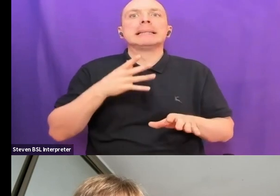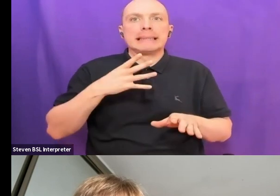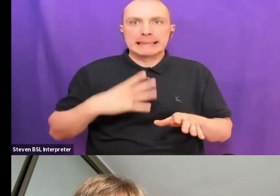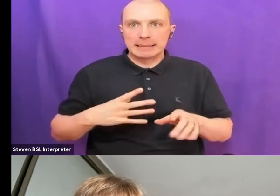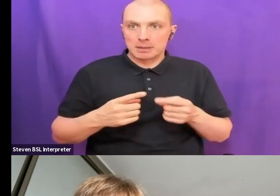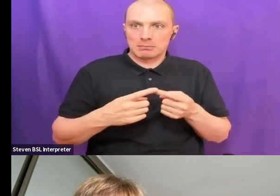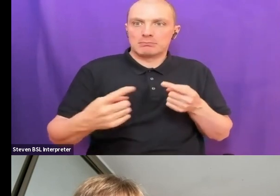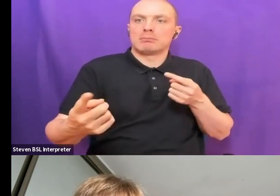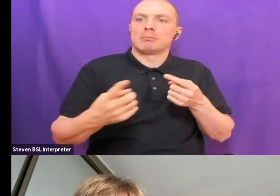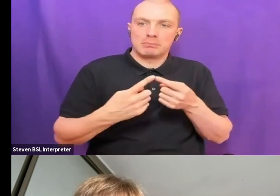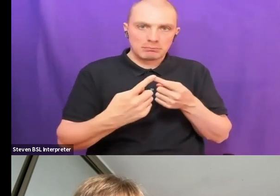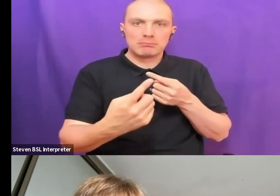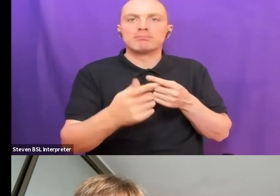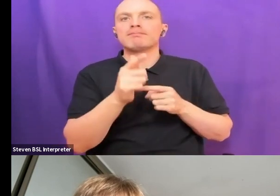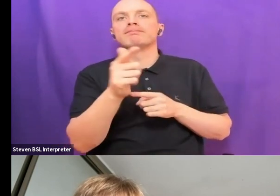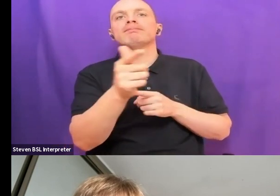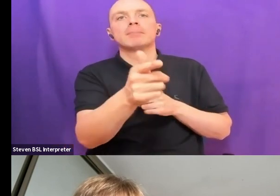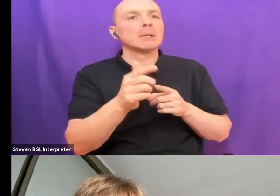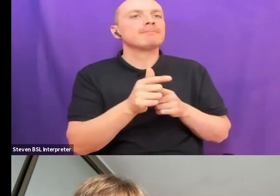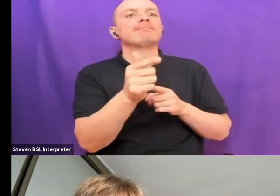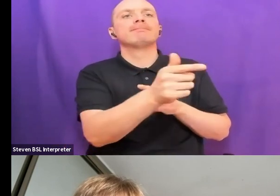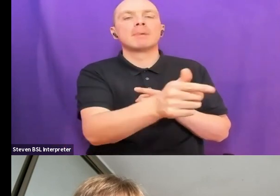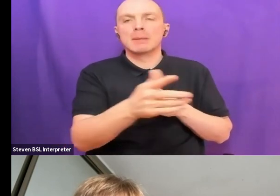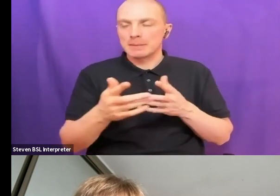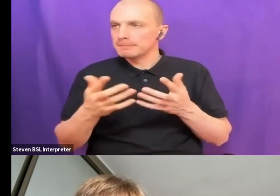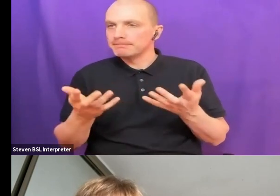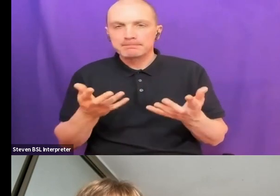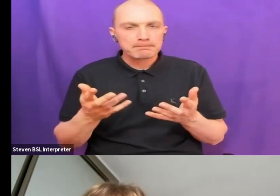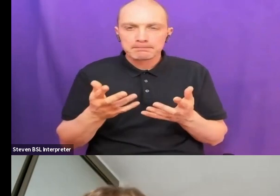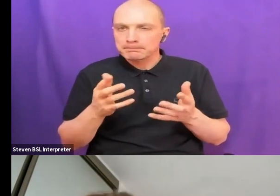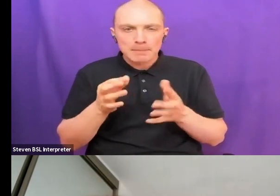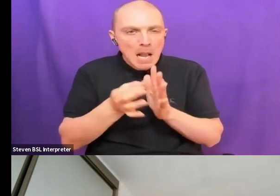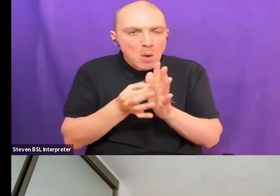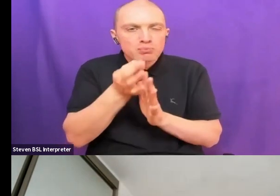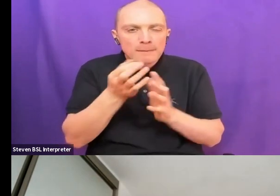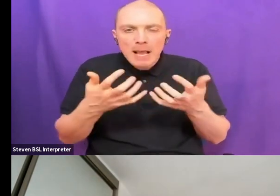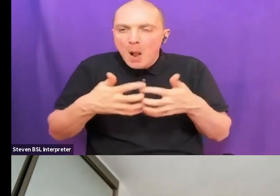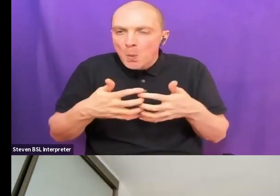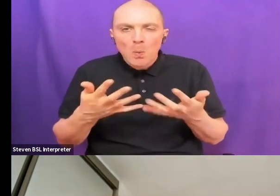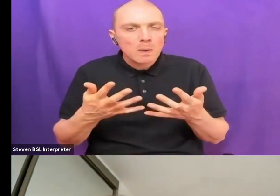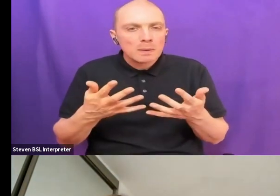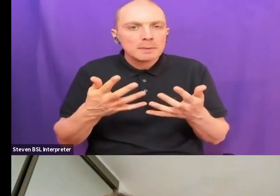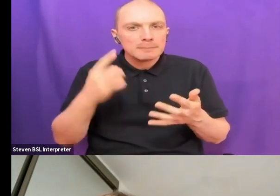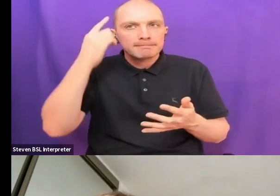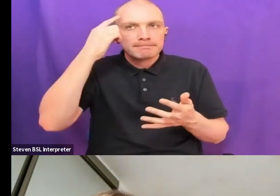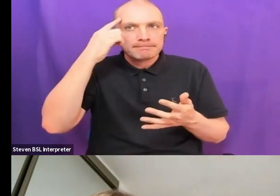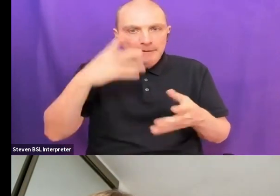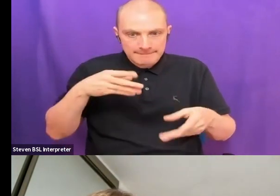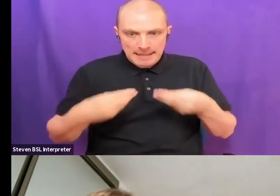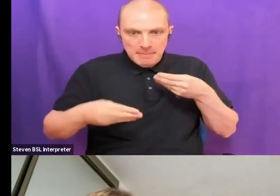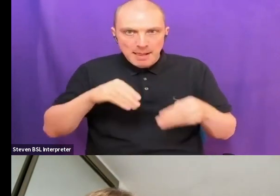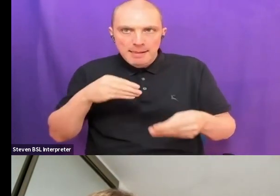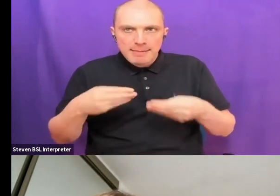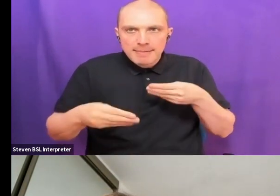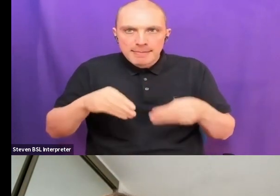it's about how we make places better, and how we work together to make places better for the people that live there. So I'll